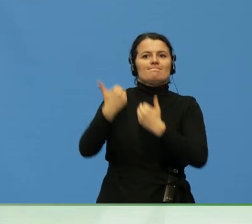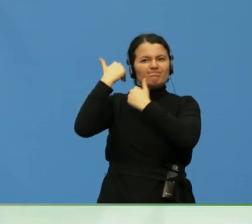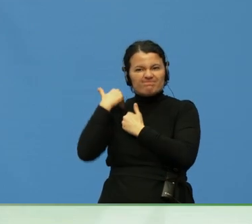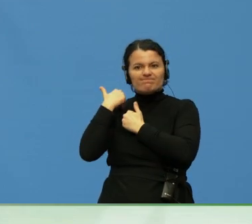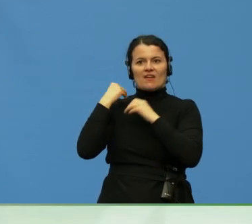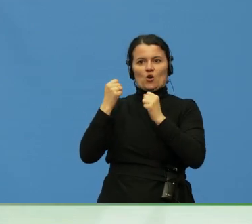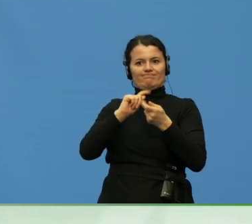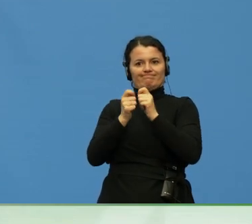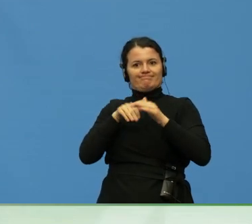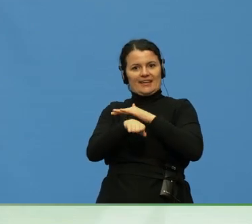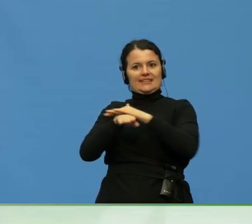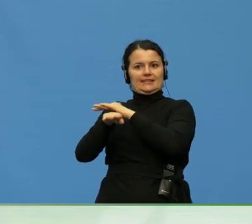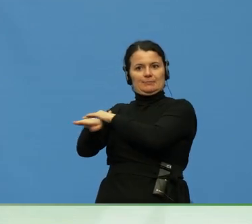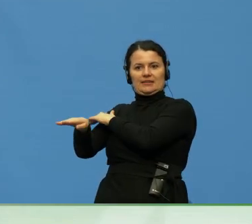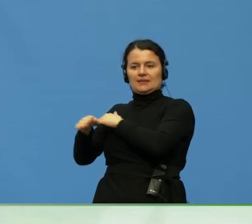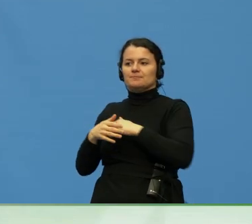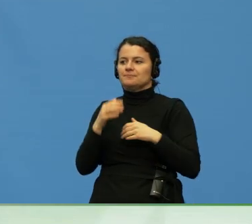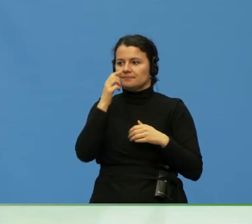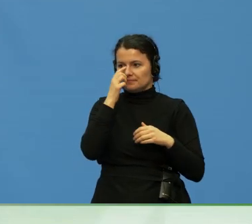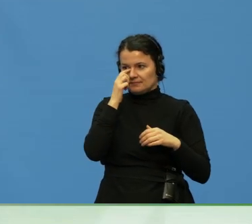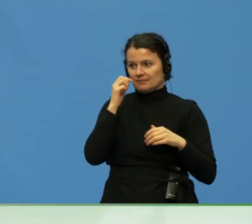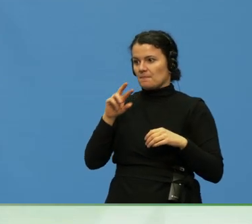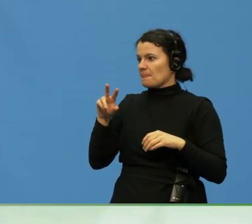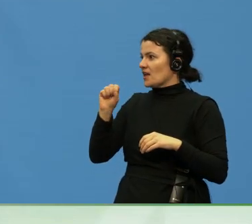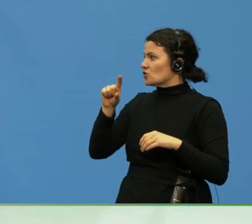Susan. After me, everyone says. All right.